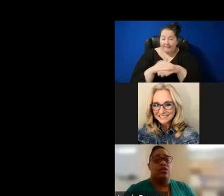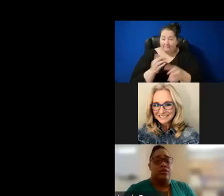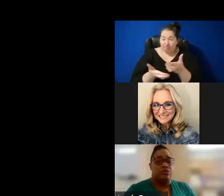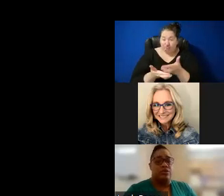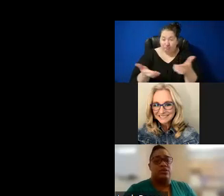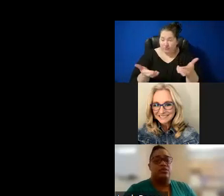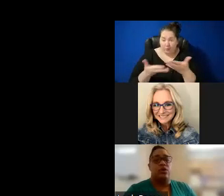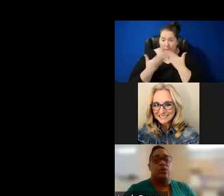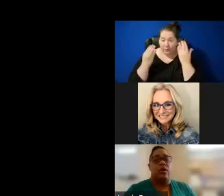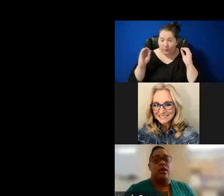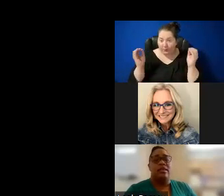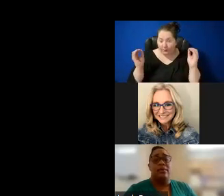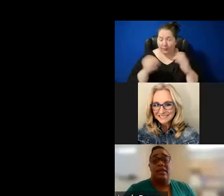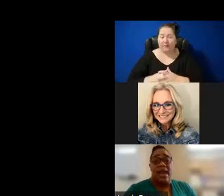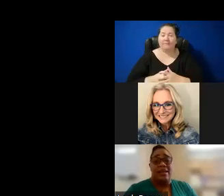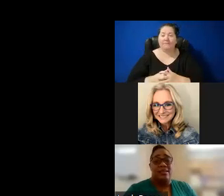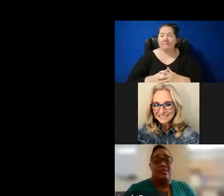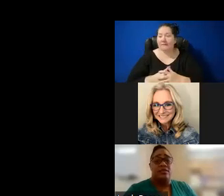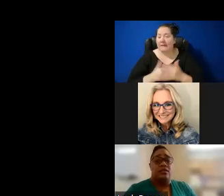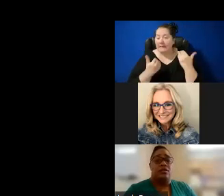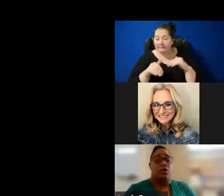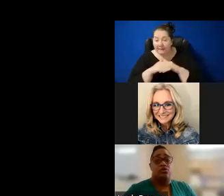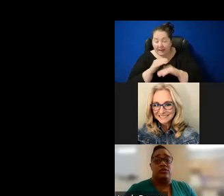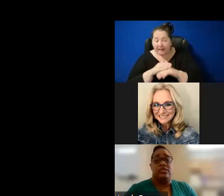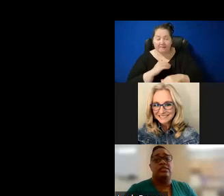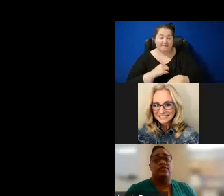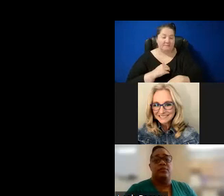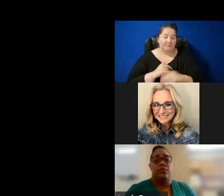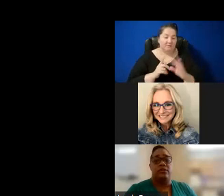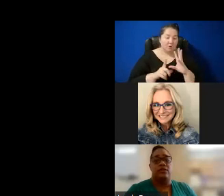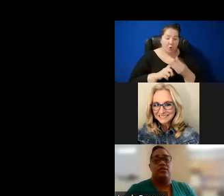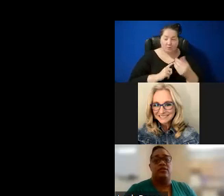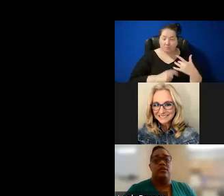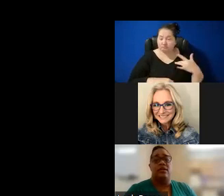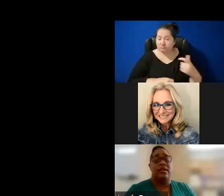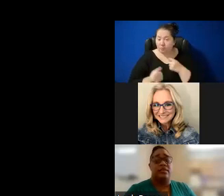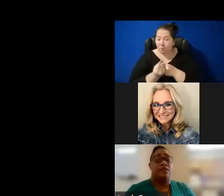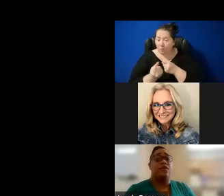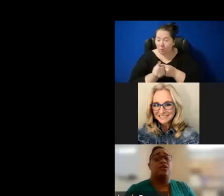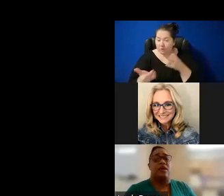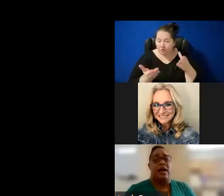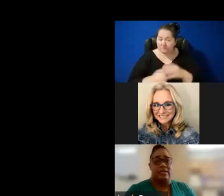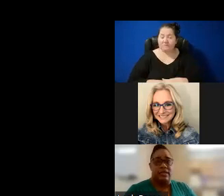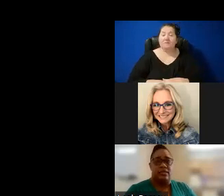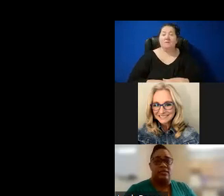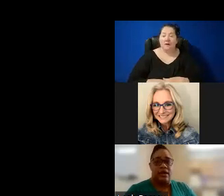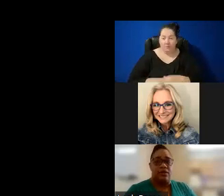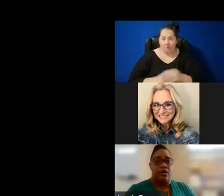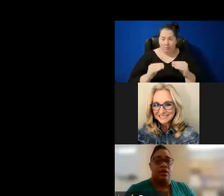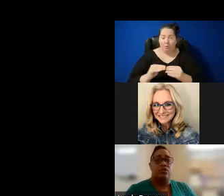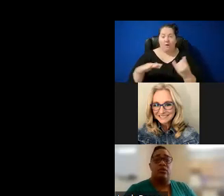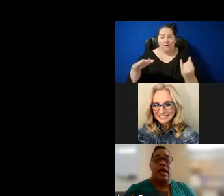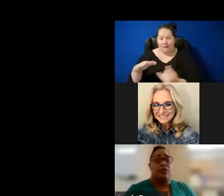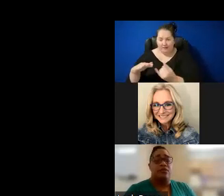accessibility to resources. So limited access to culturally sensitive support services can either further isolate a